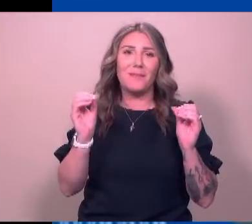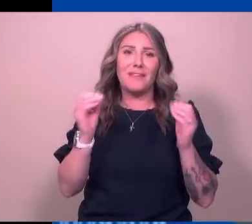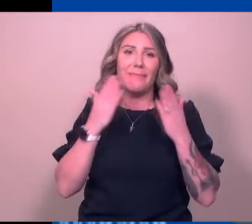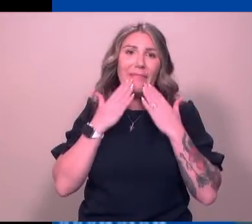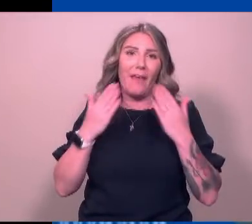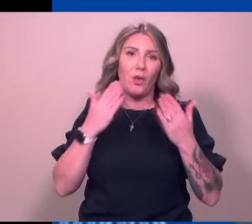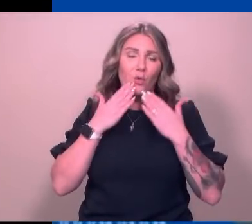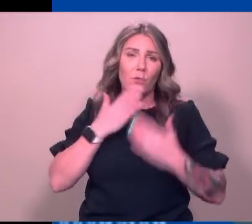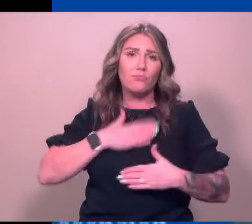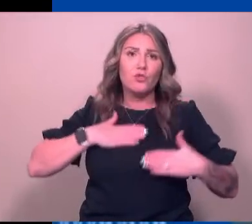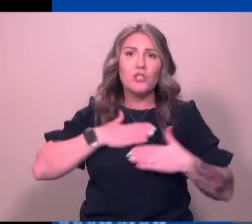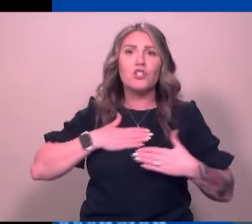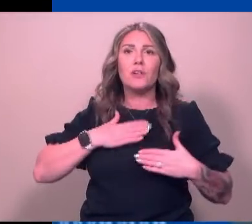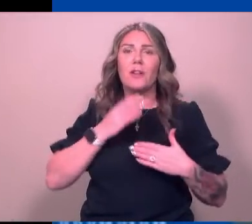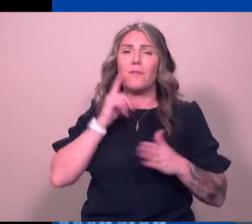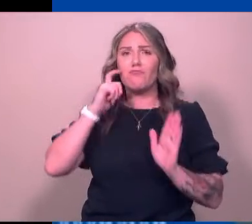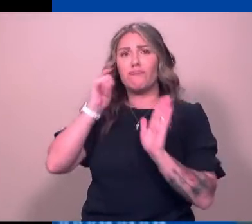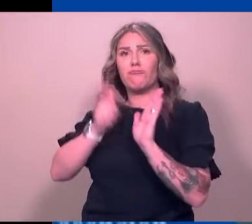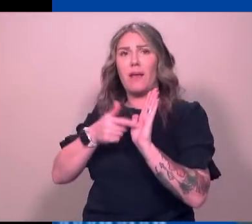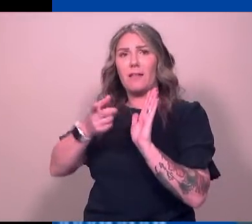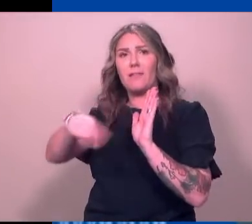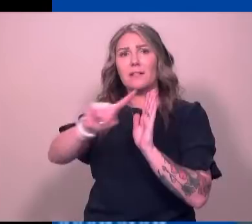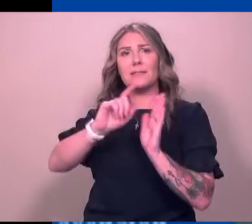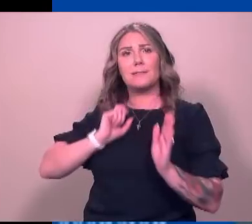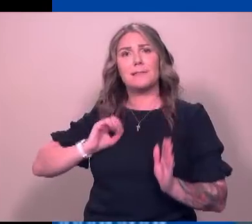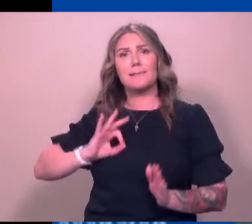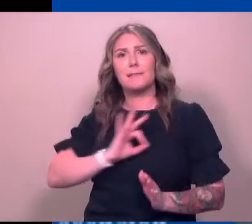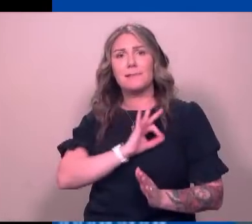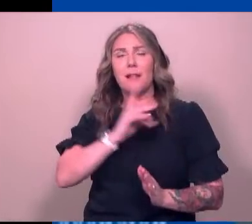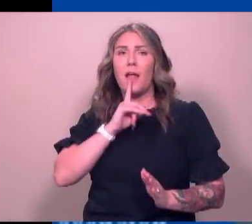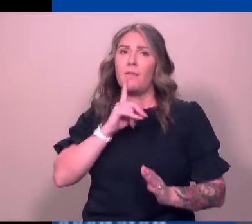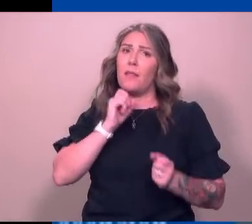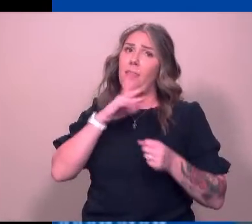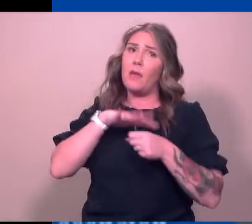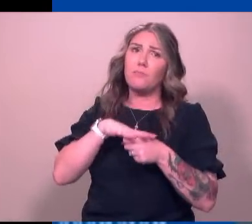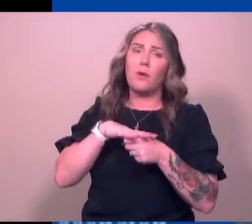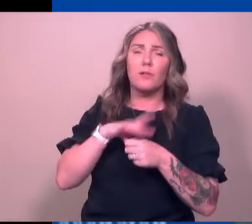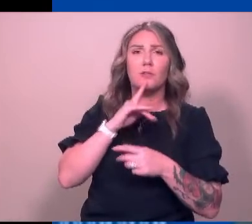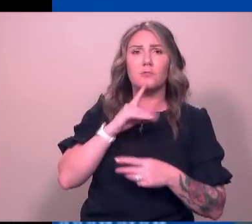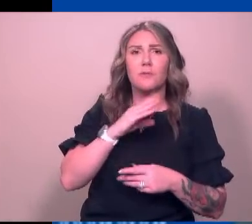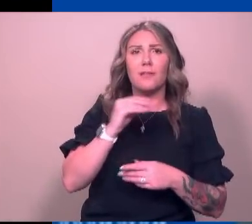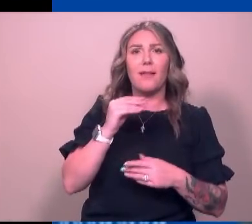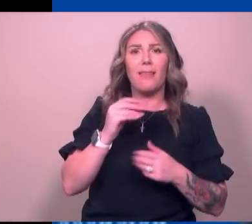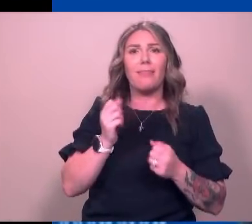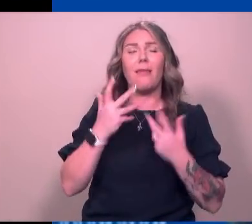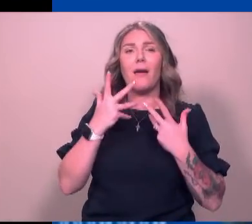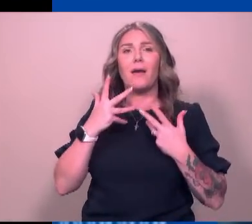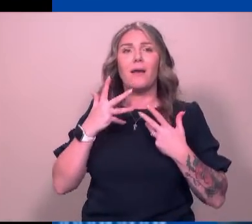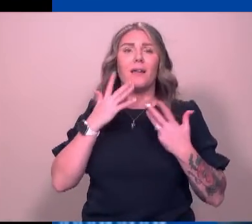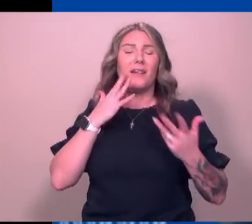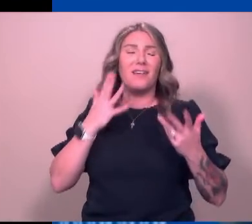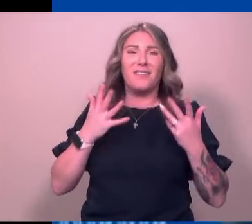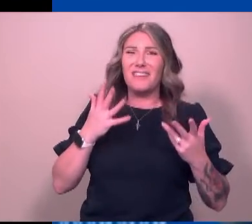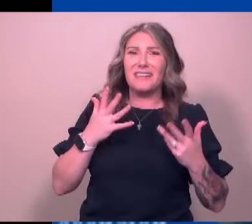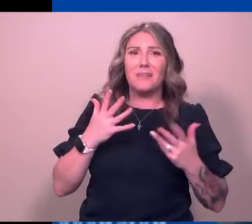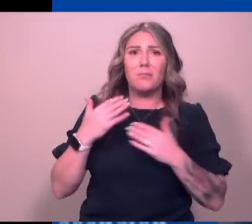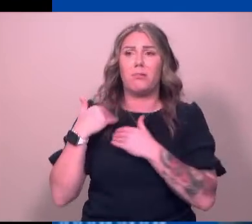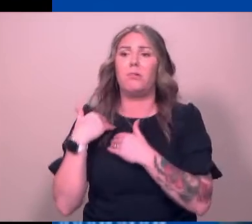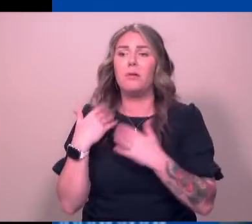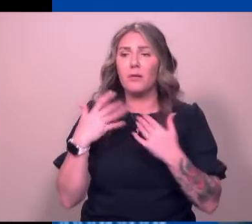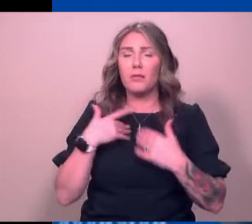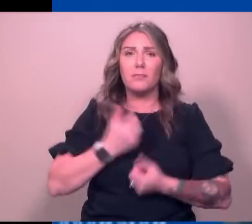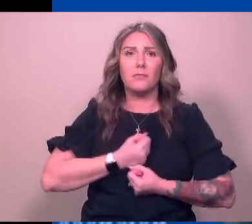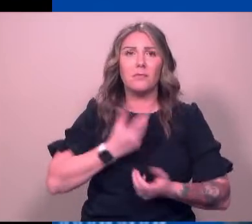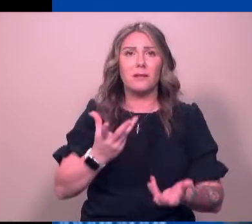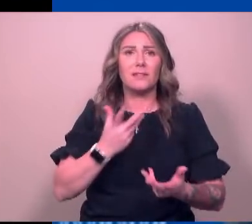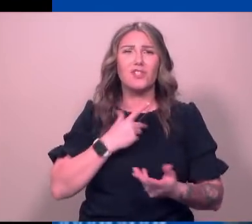be appreciative, and recognize that the staff is under a lot of pressure and a lot of strain. And if they could just be patient